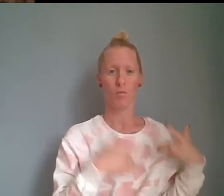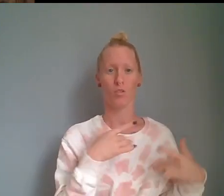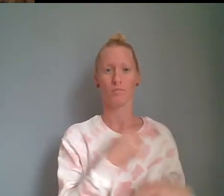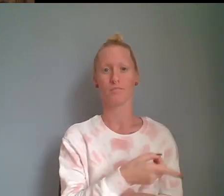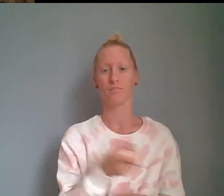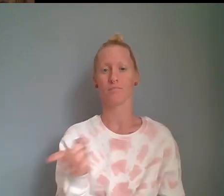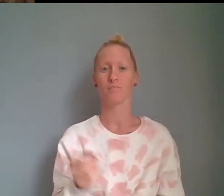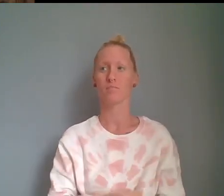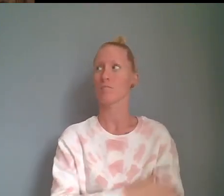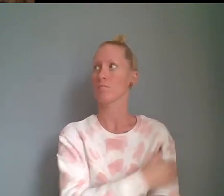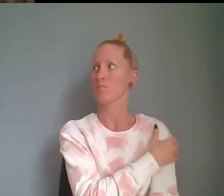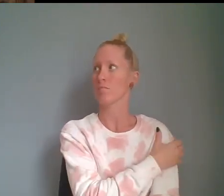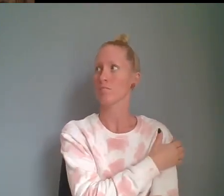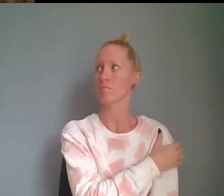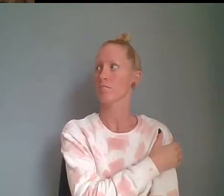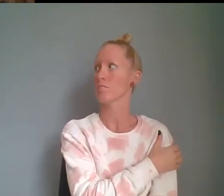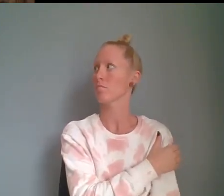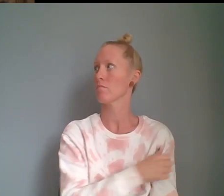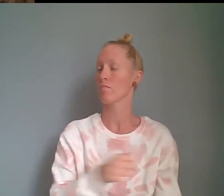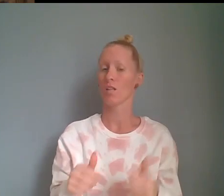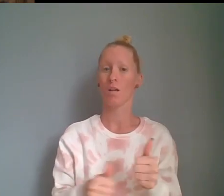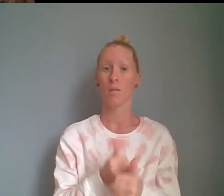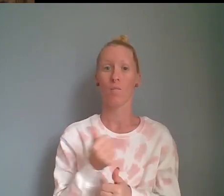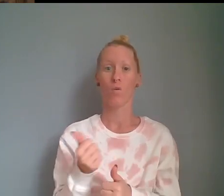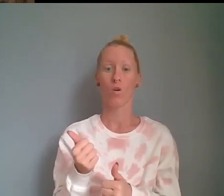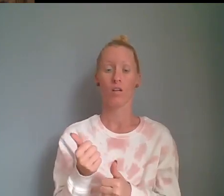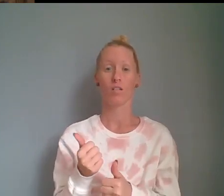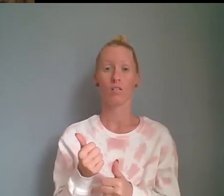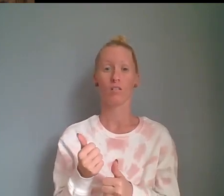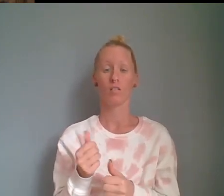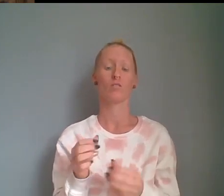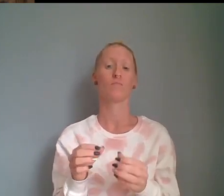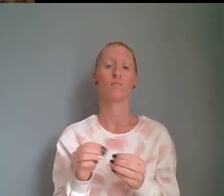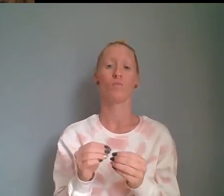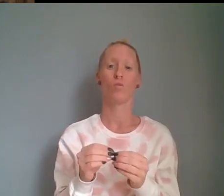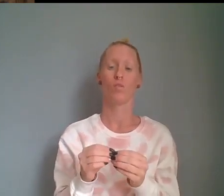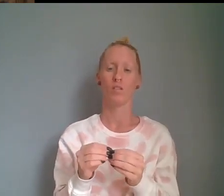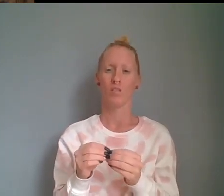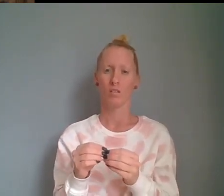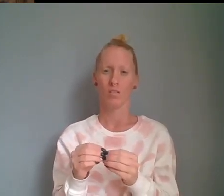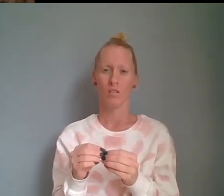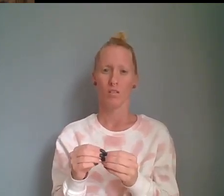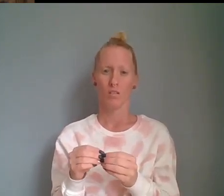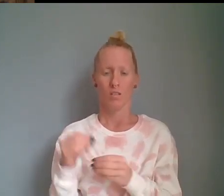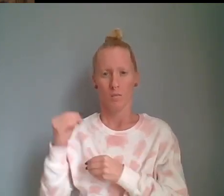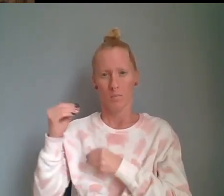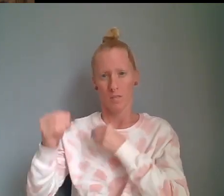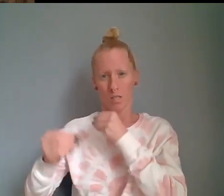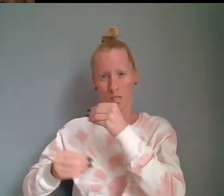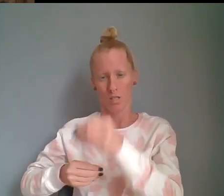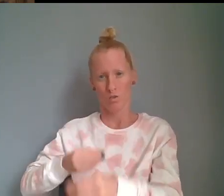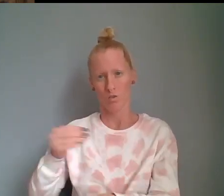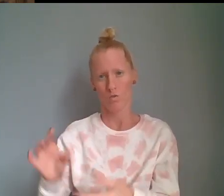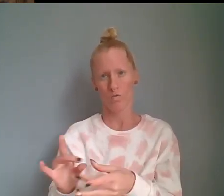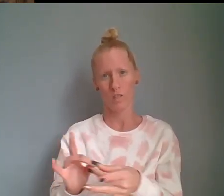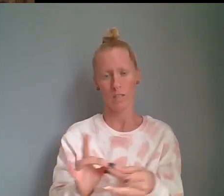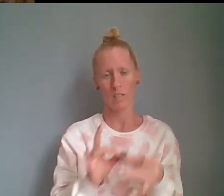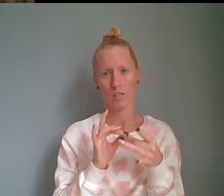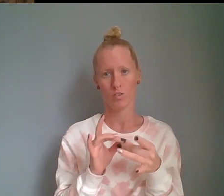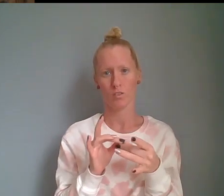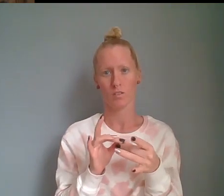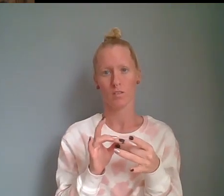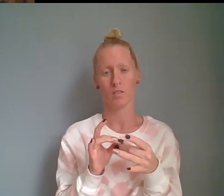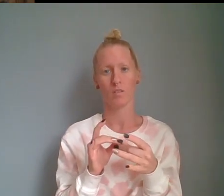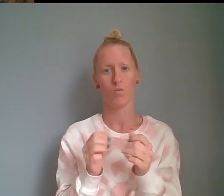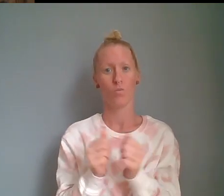Similarly, the more distant you get in terms of your biological relation to a person with